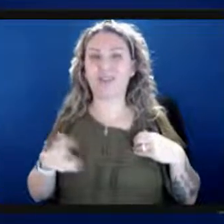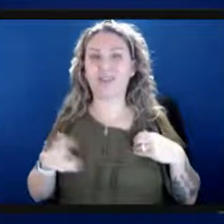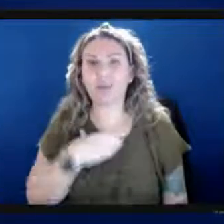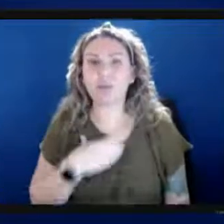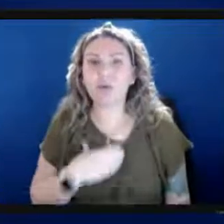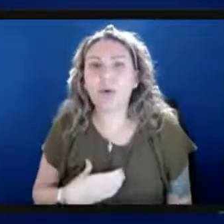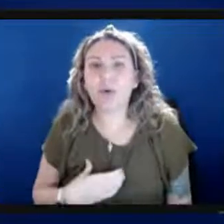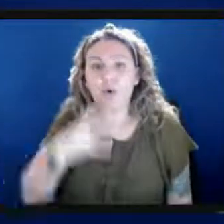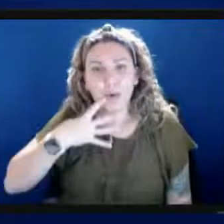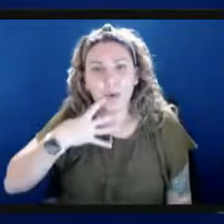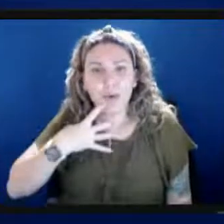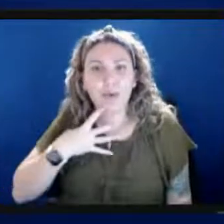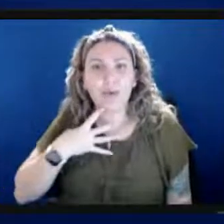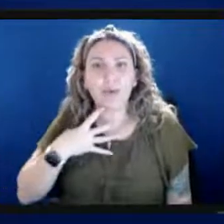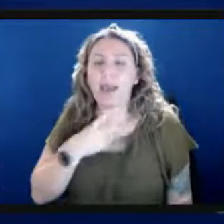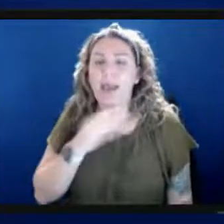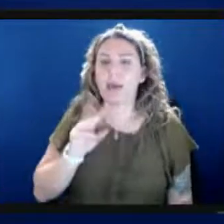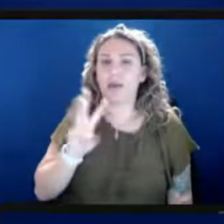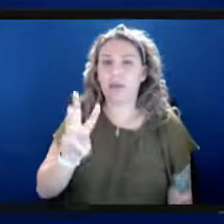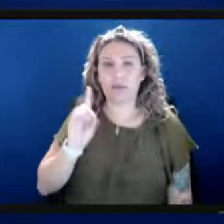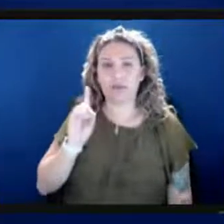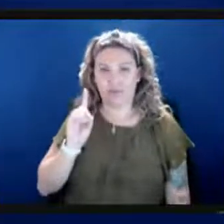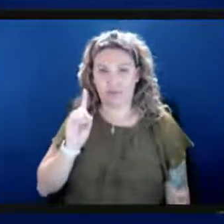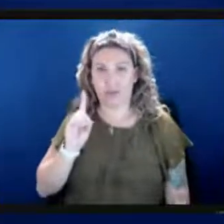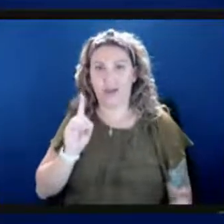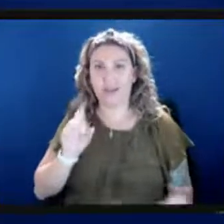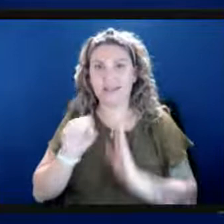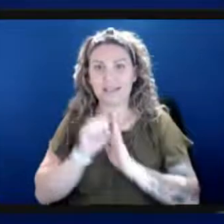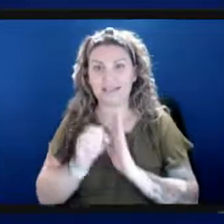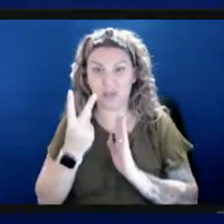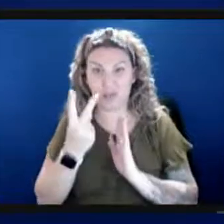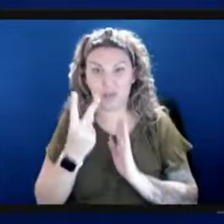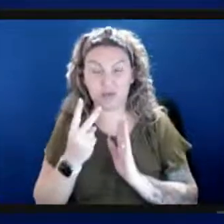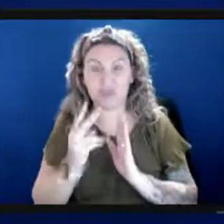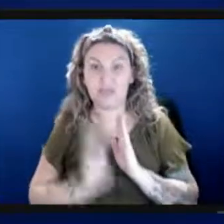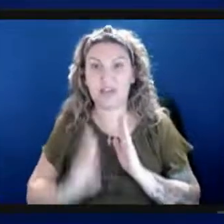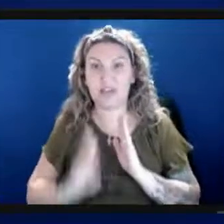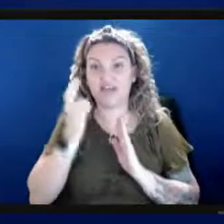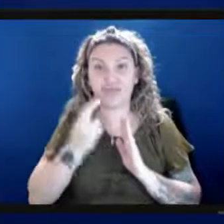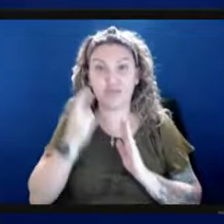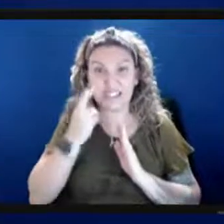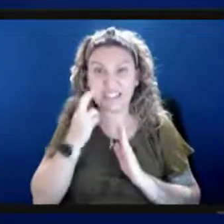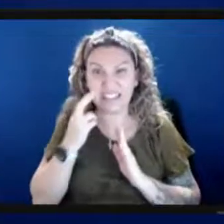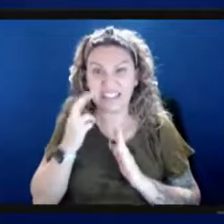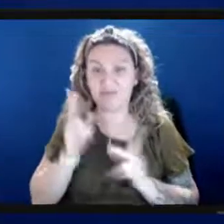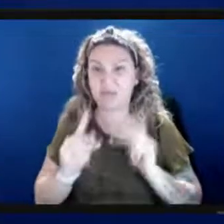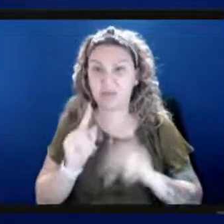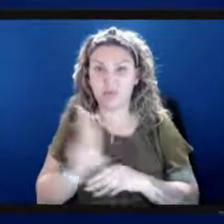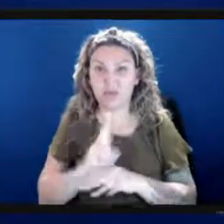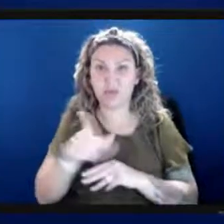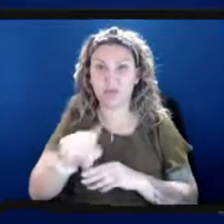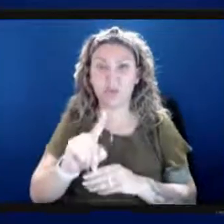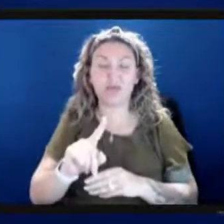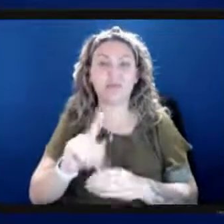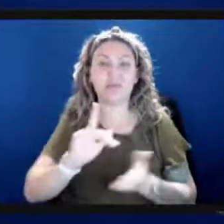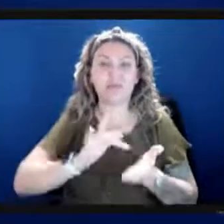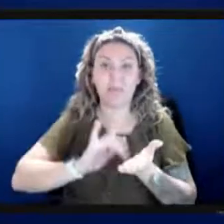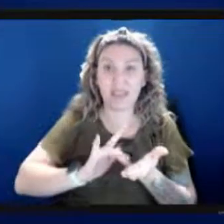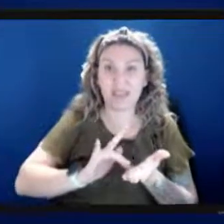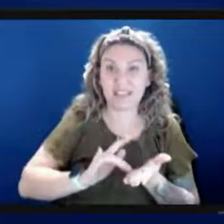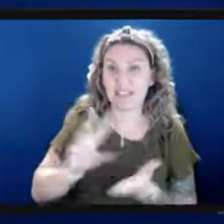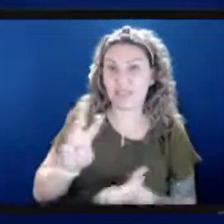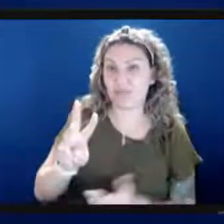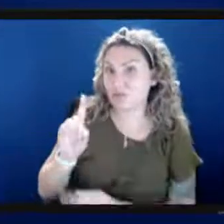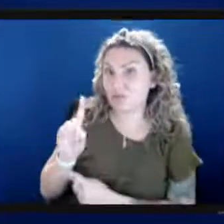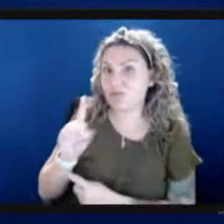withdrawal symptoms, the 2 basic reasons why people use these drugs, and that prevents the use of the illicit drugs. It's a harm reduction